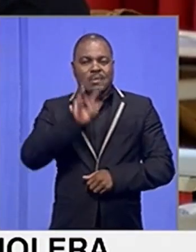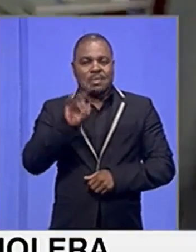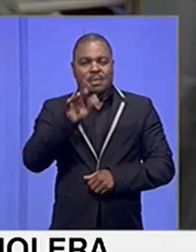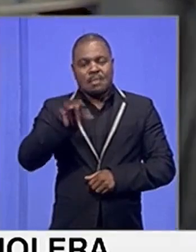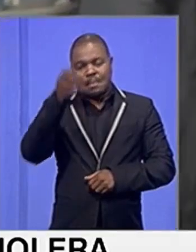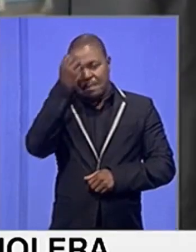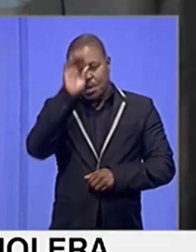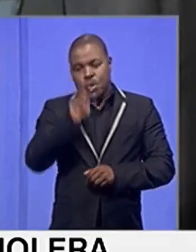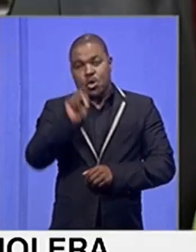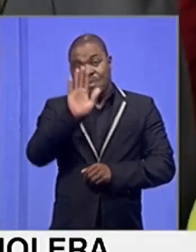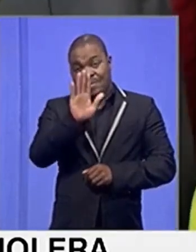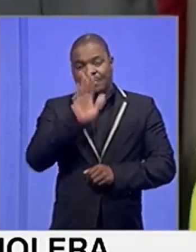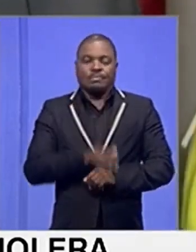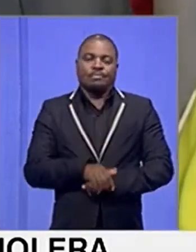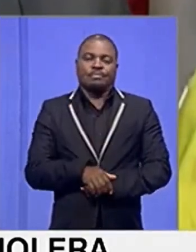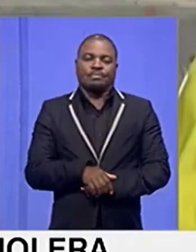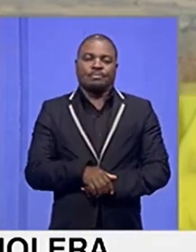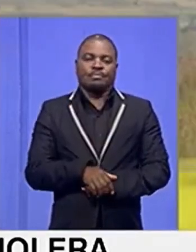la Pretoria.